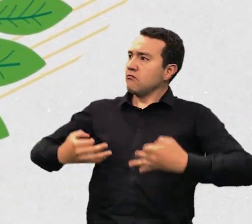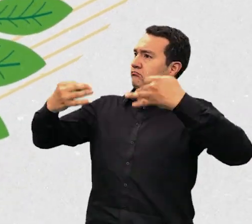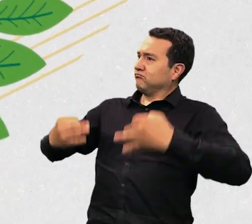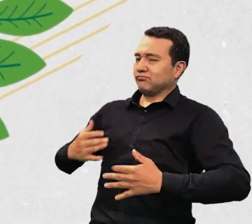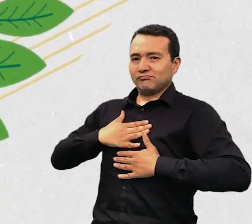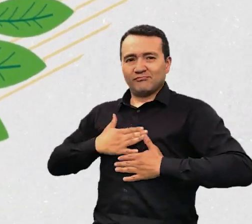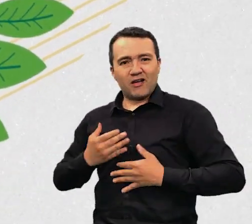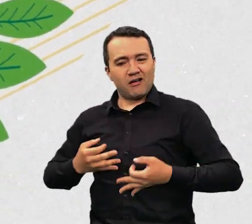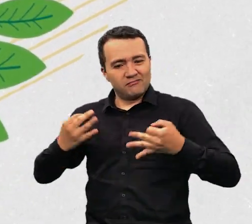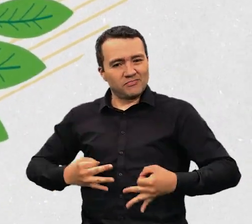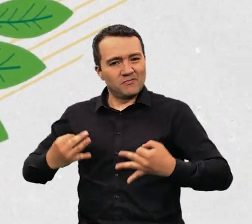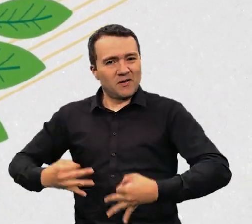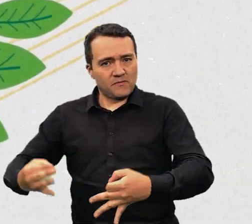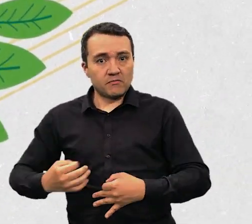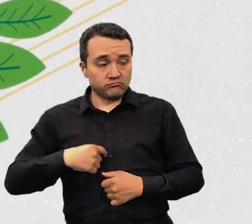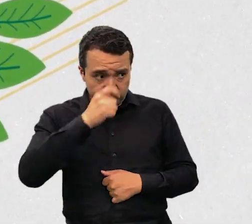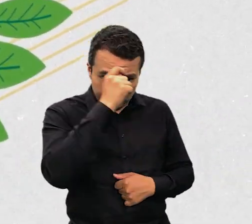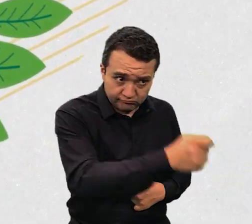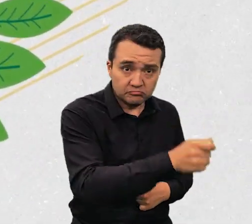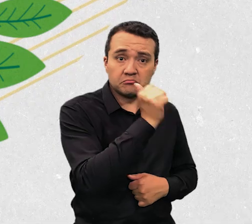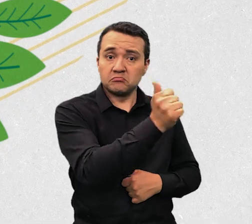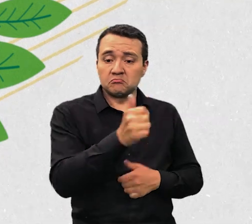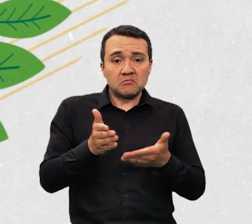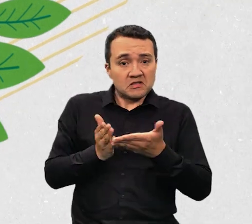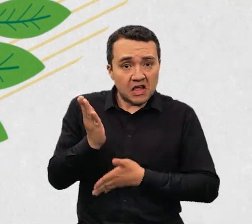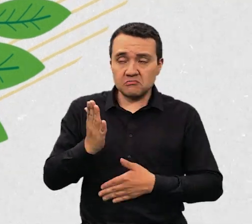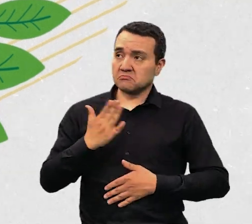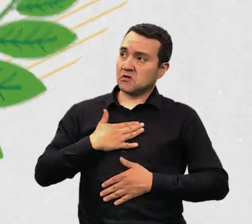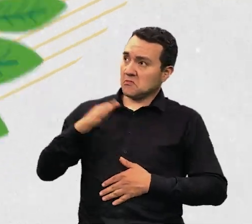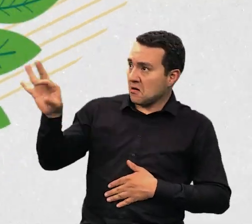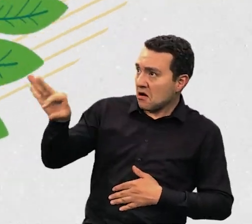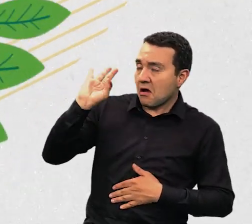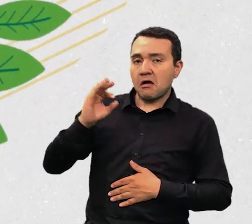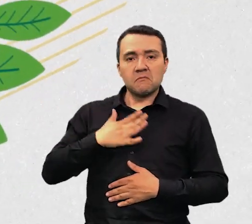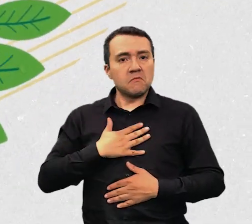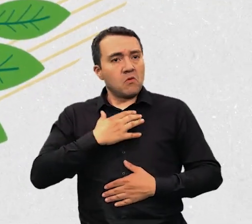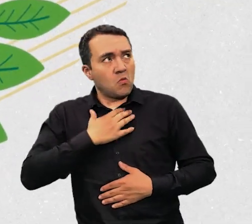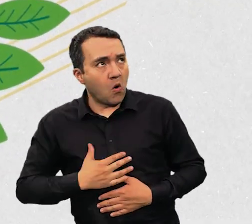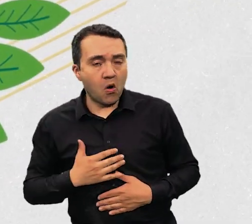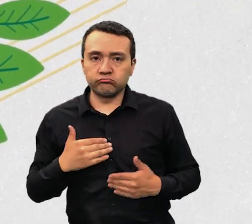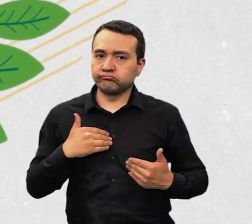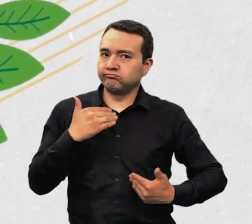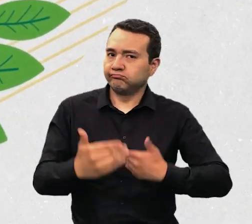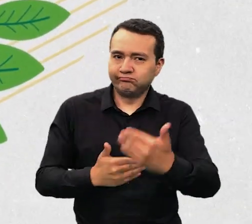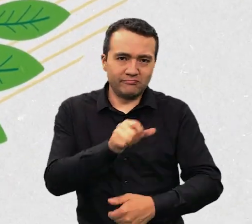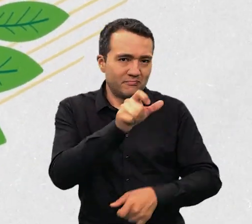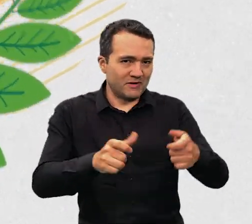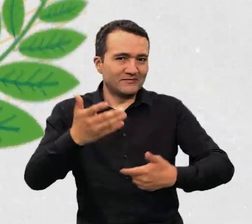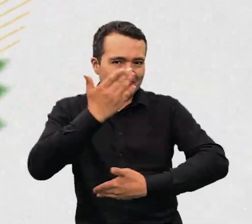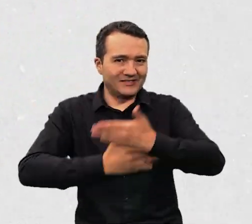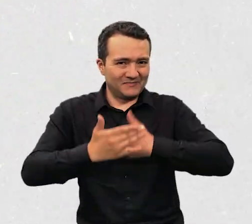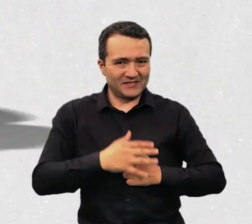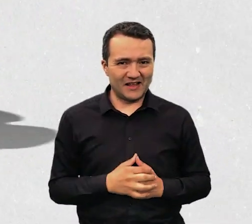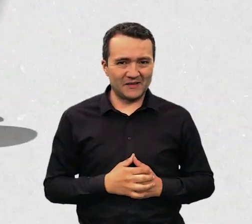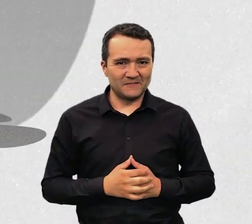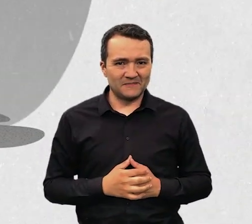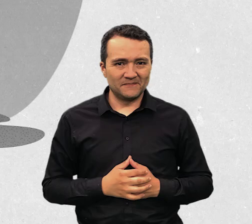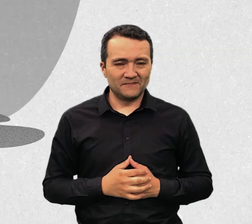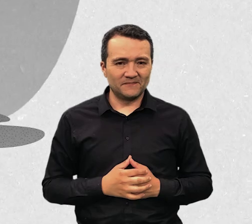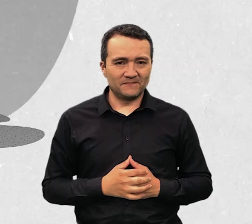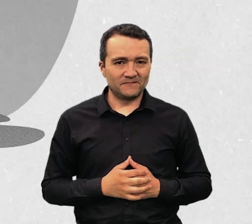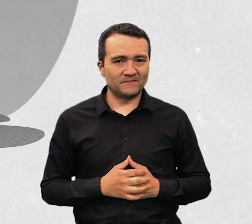capacity, respecting the rights, will, and preferences of persons with disabilities who use them.